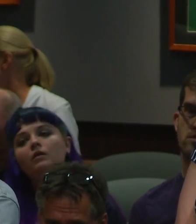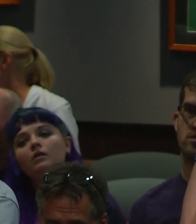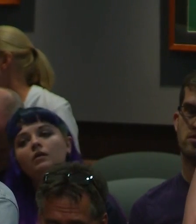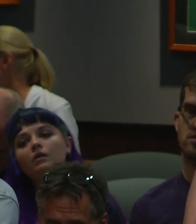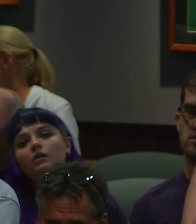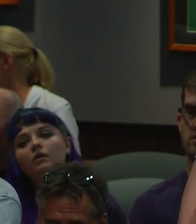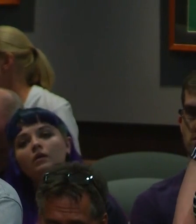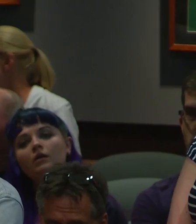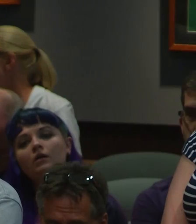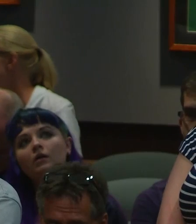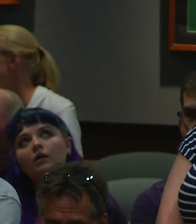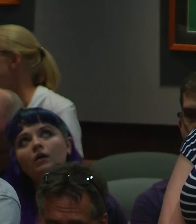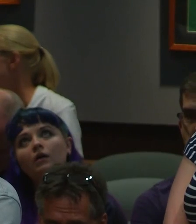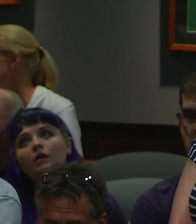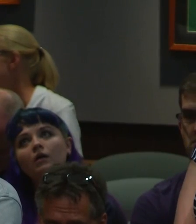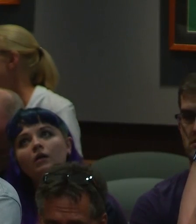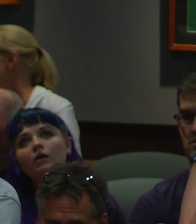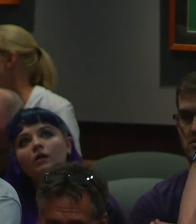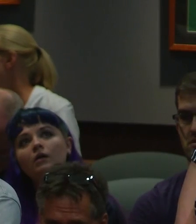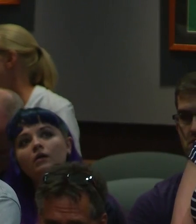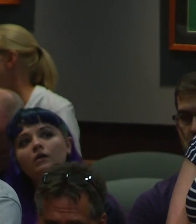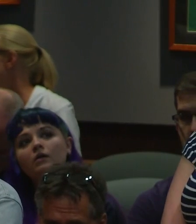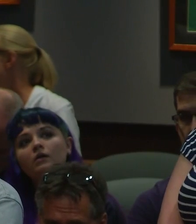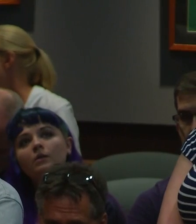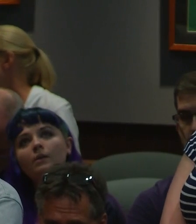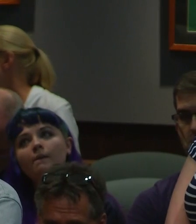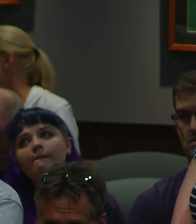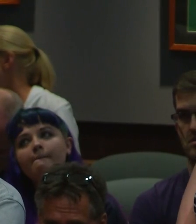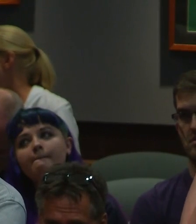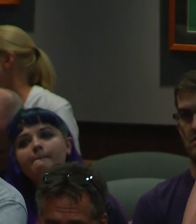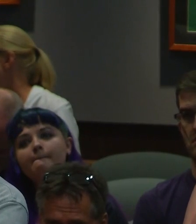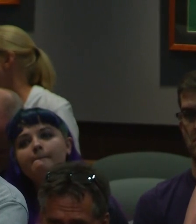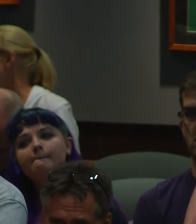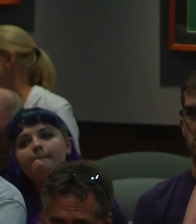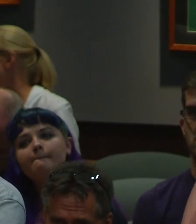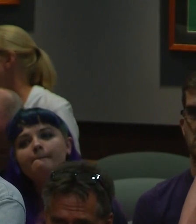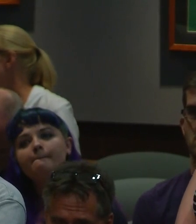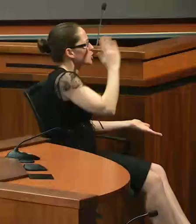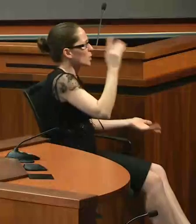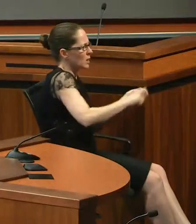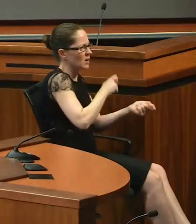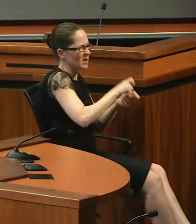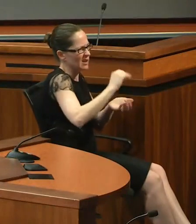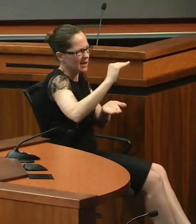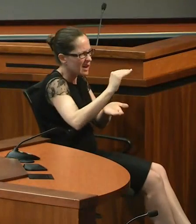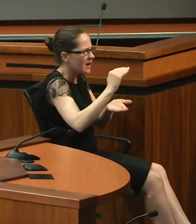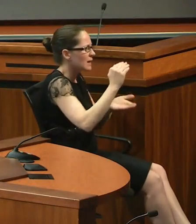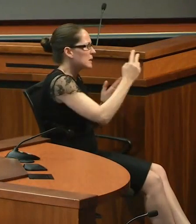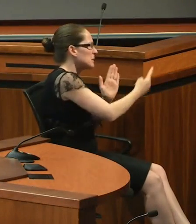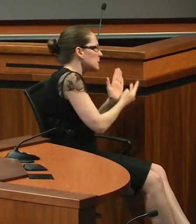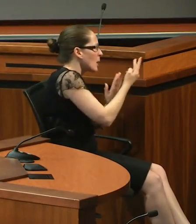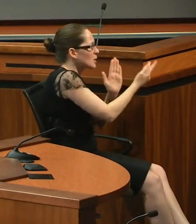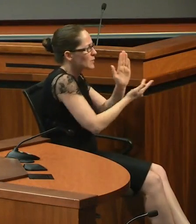rain in a 1 hour period, we're going to have the same damage? Well, it's not, again, no two storms are